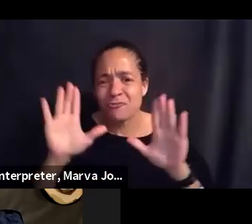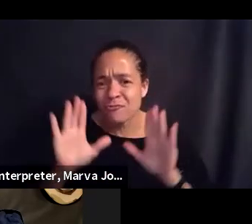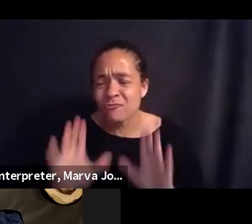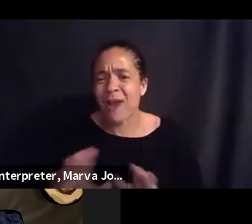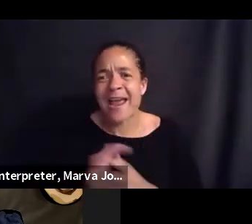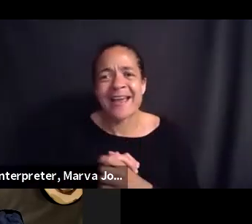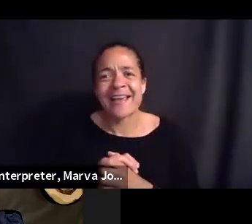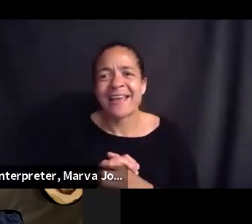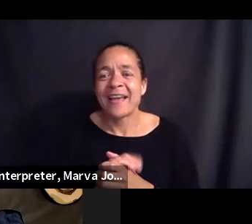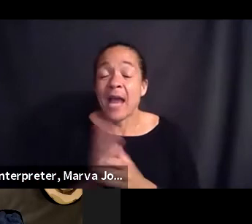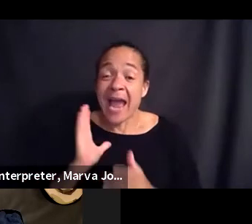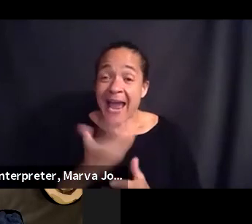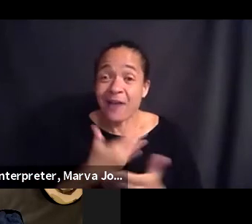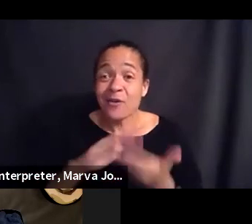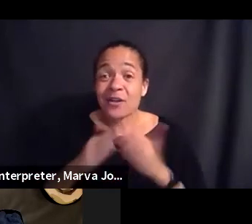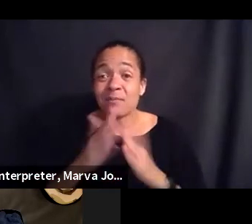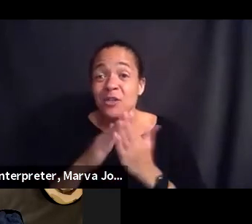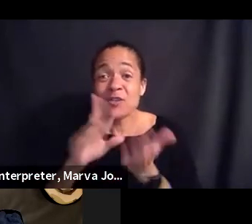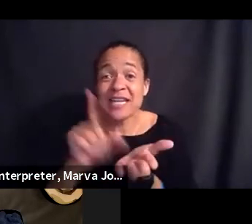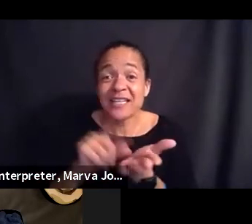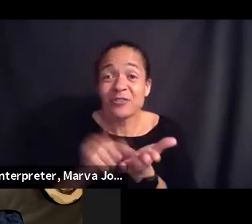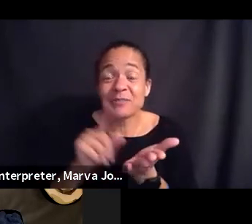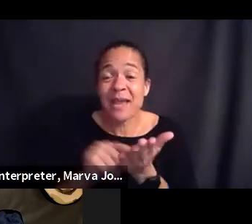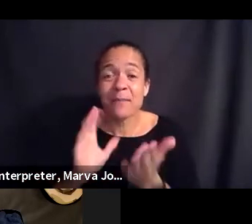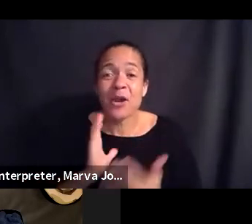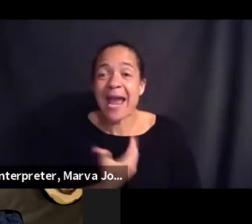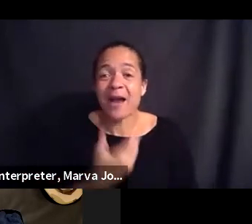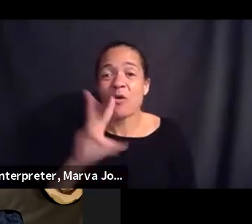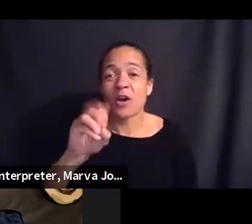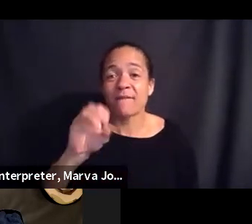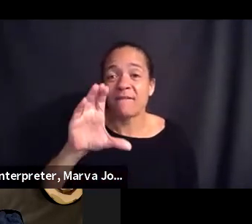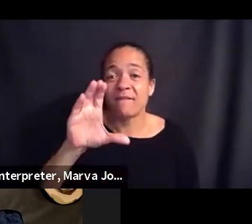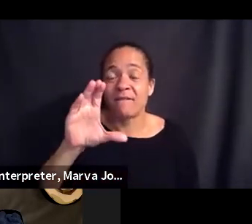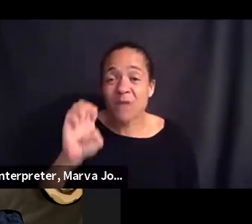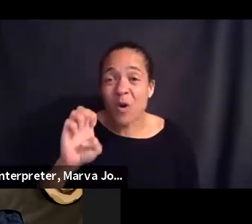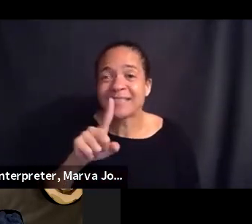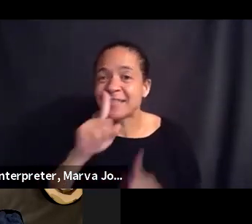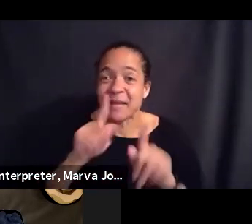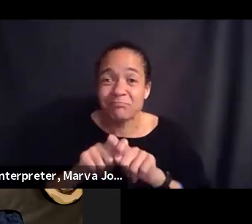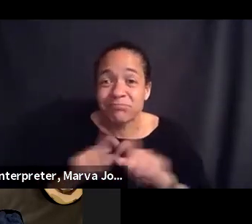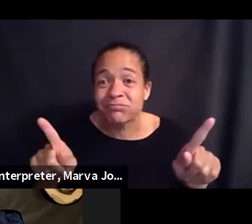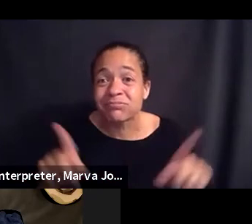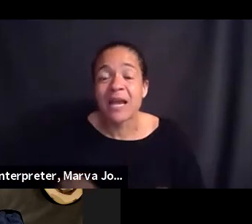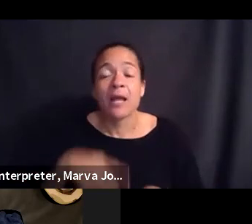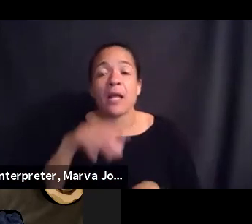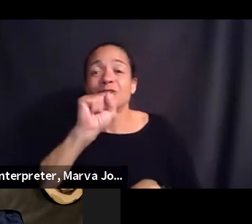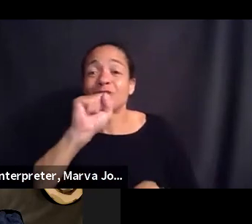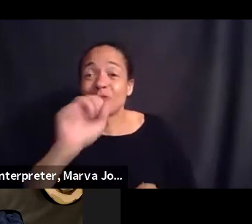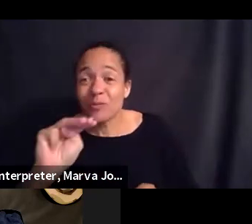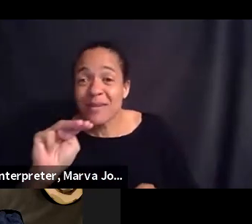community newspaper, Flint, Our Community, Our Voice. It was all over social media. We had